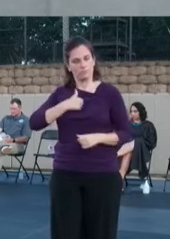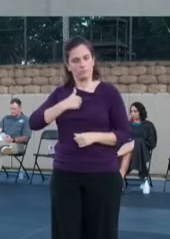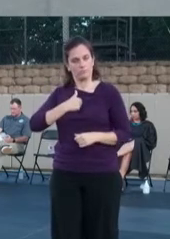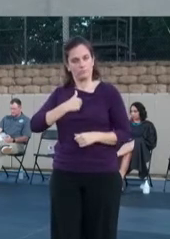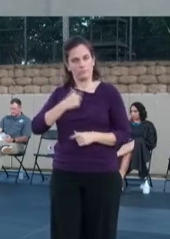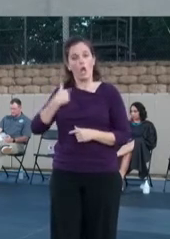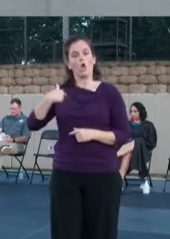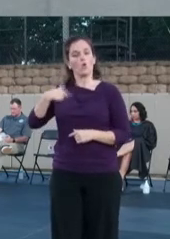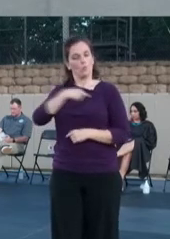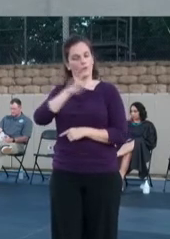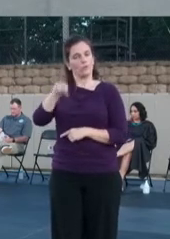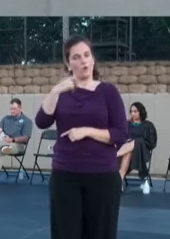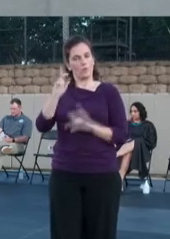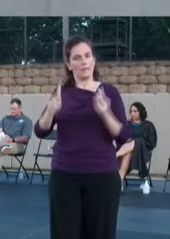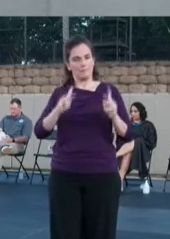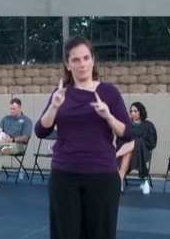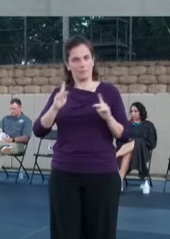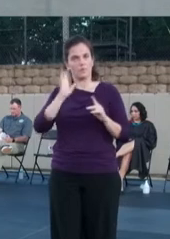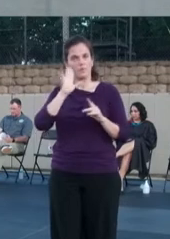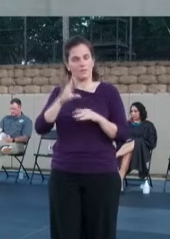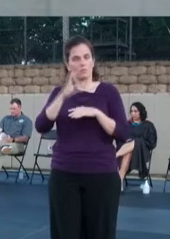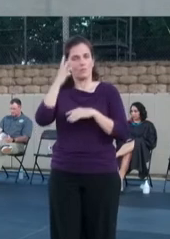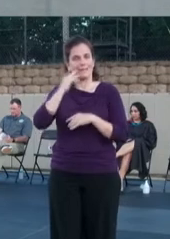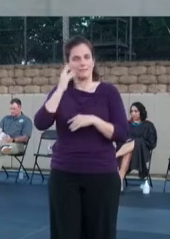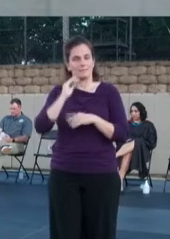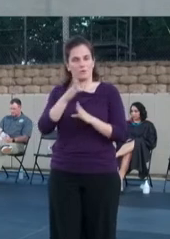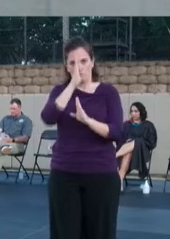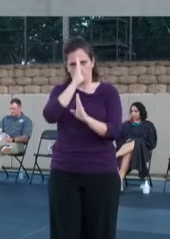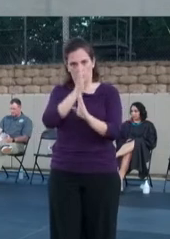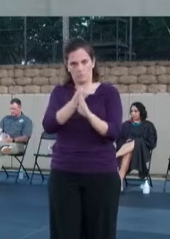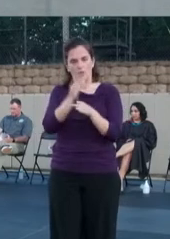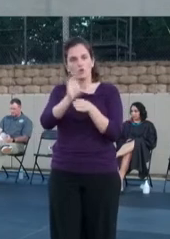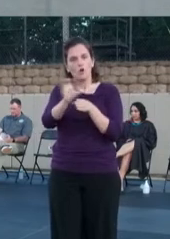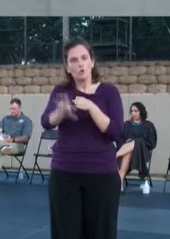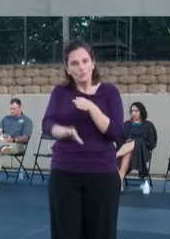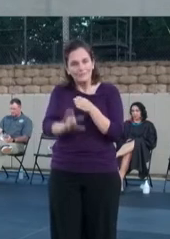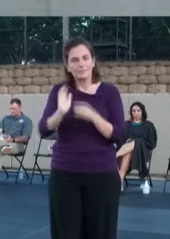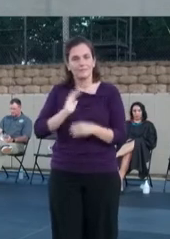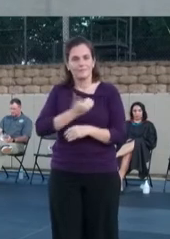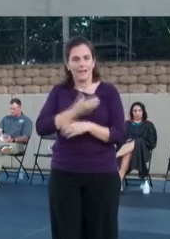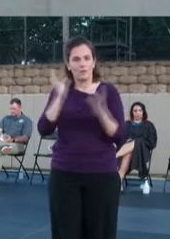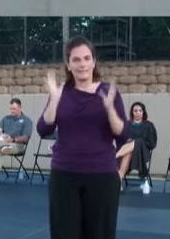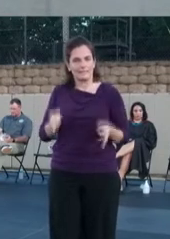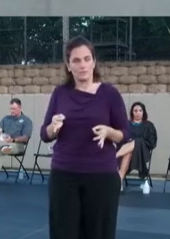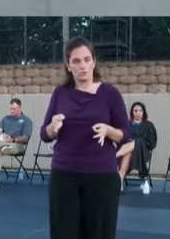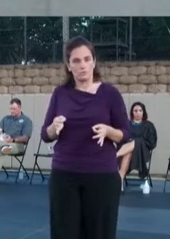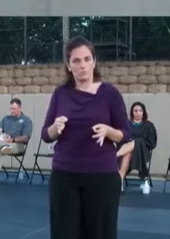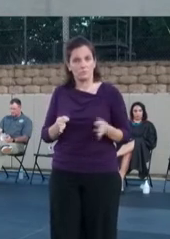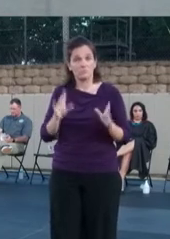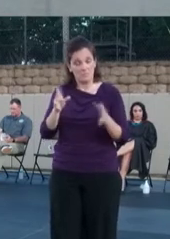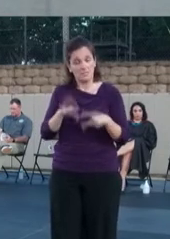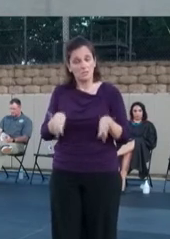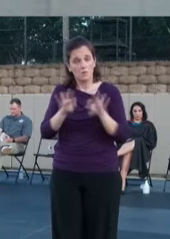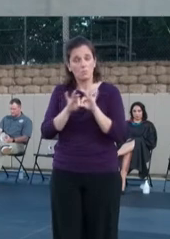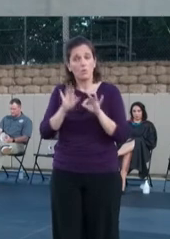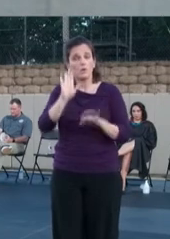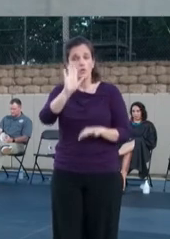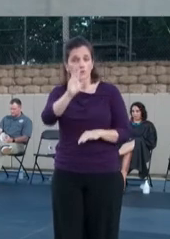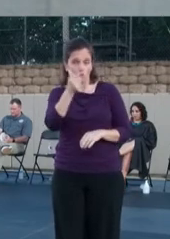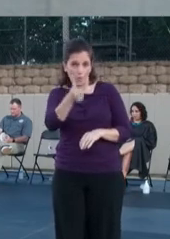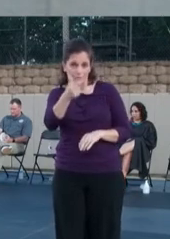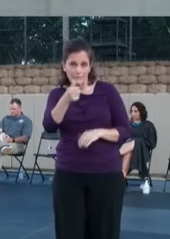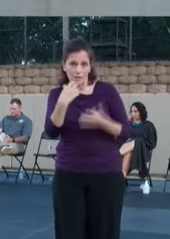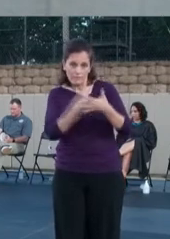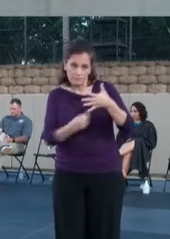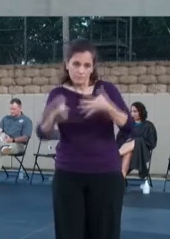people who will experience the direct consequences of our choices. Sometimes it is necessary to put yourself first and